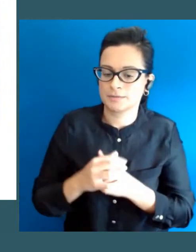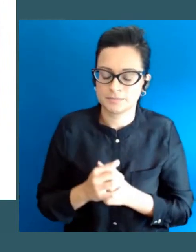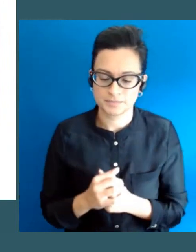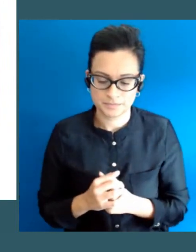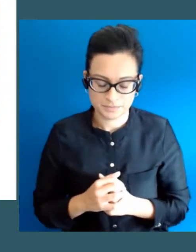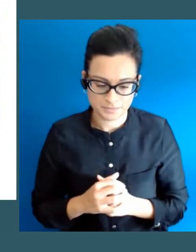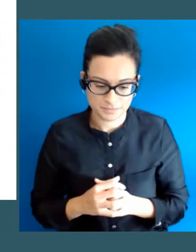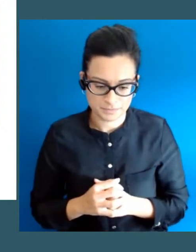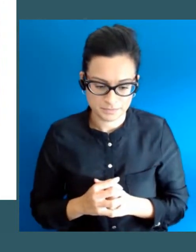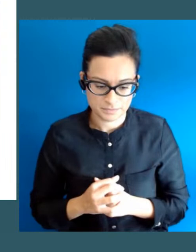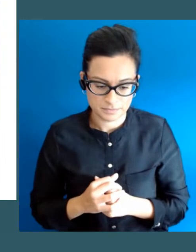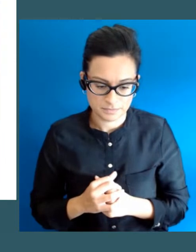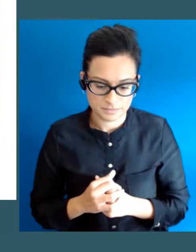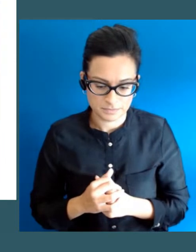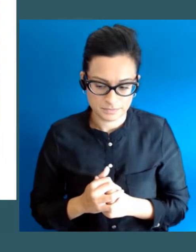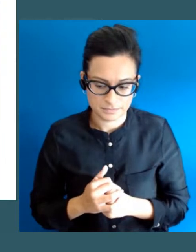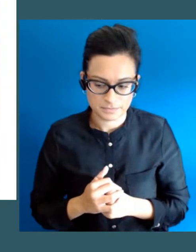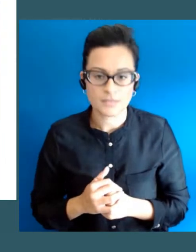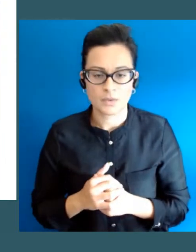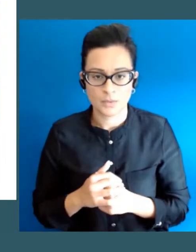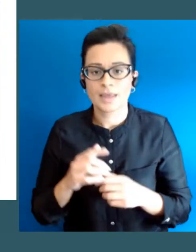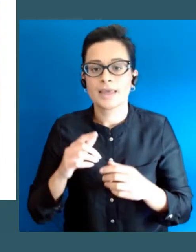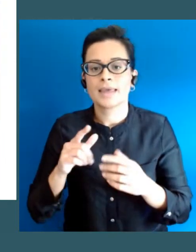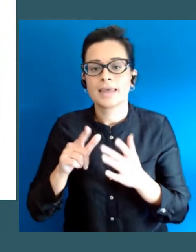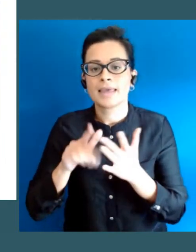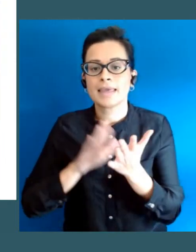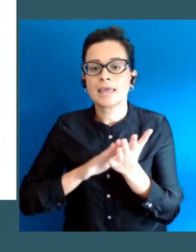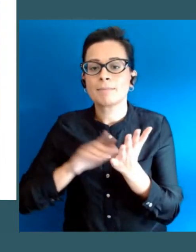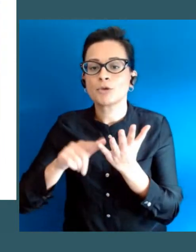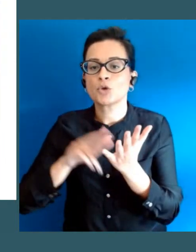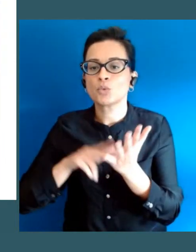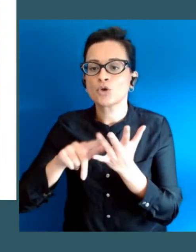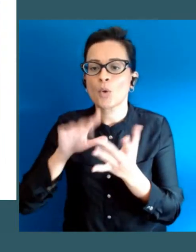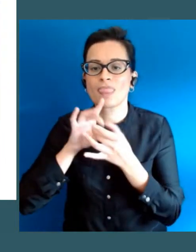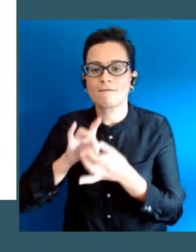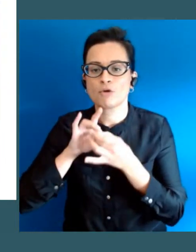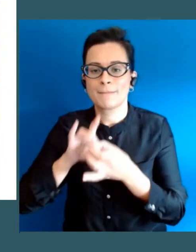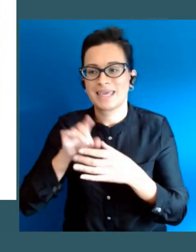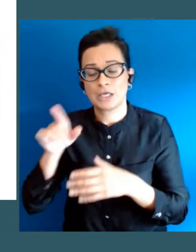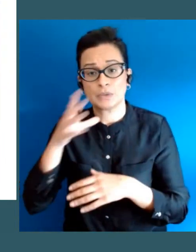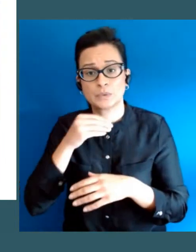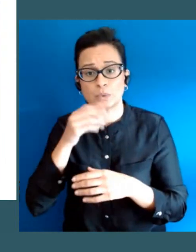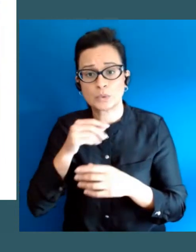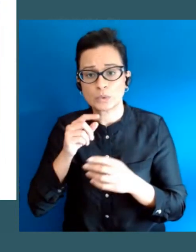of immunotherapies, a lot of people use it interchangeably with